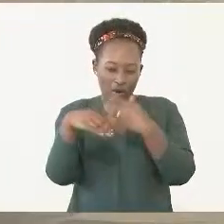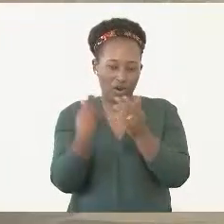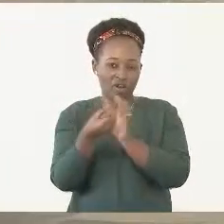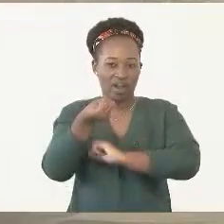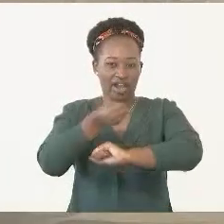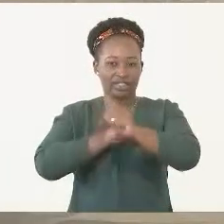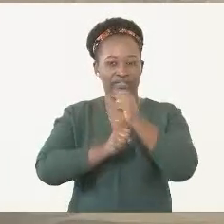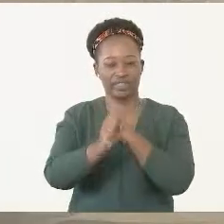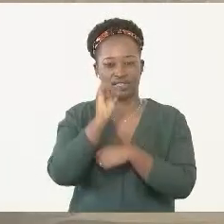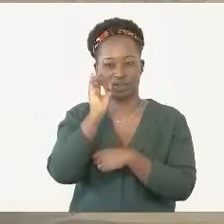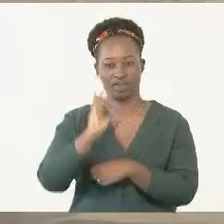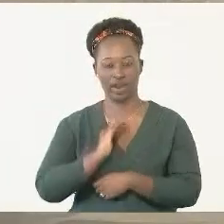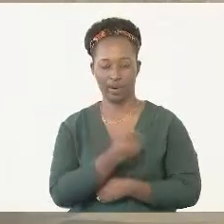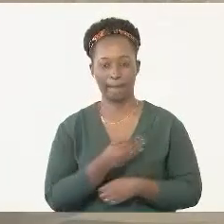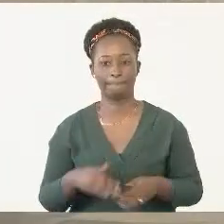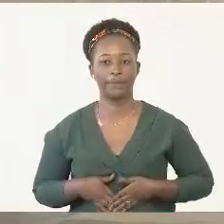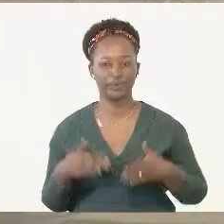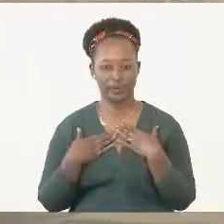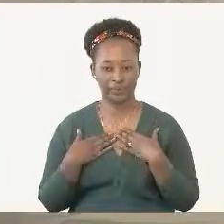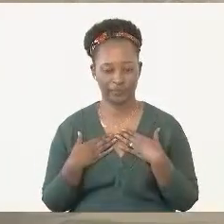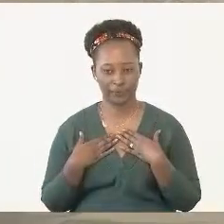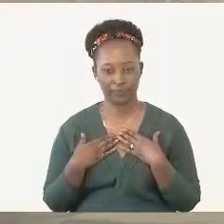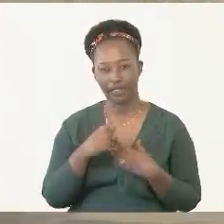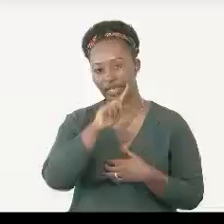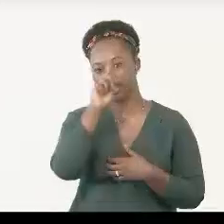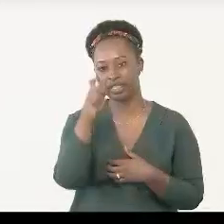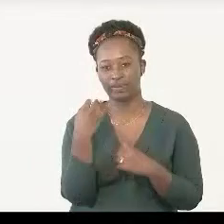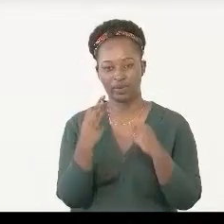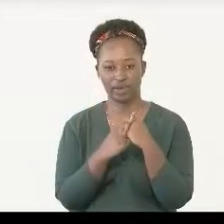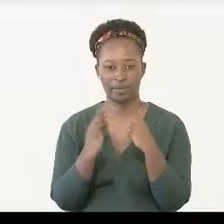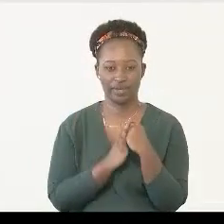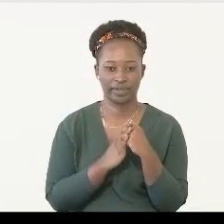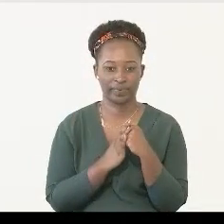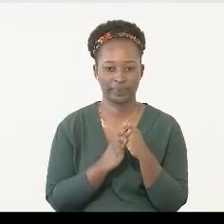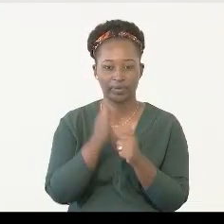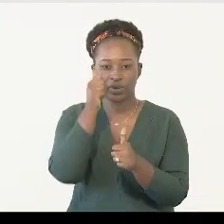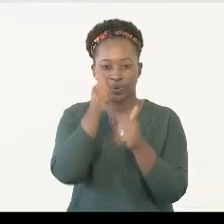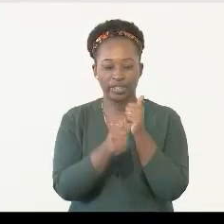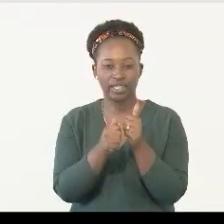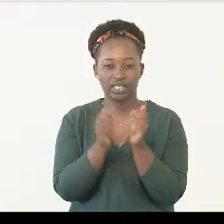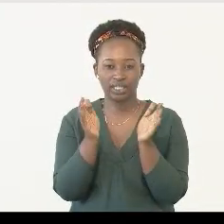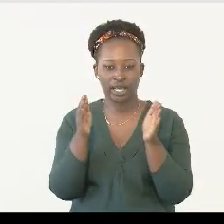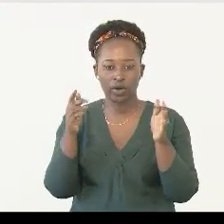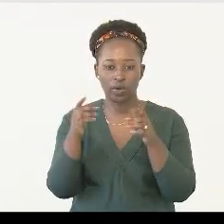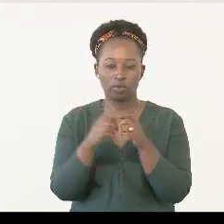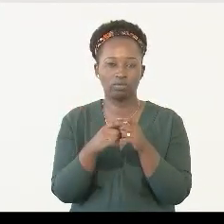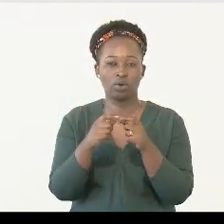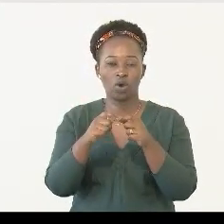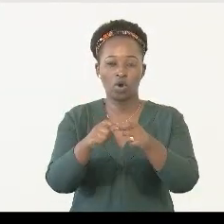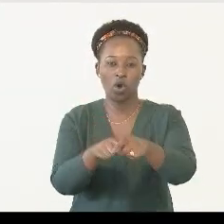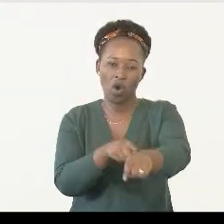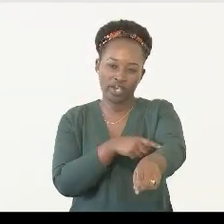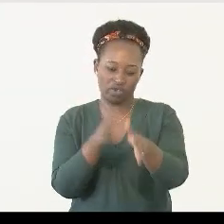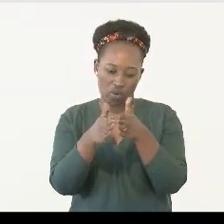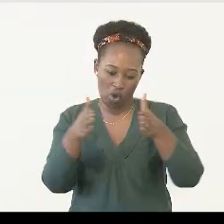activities of our body. Question number 8. Which is the longest bone in the human